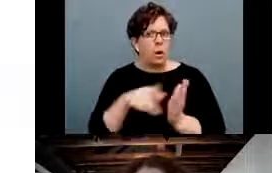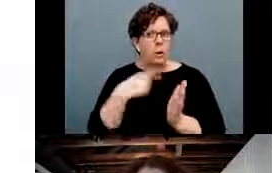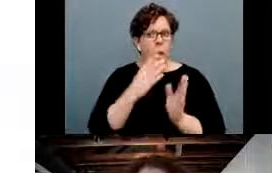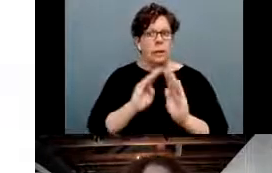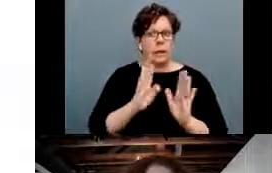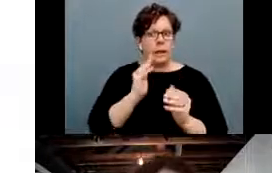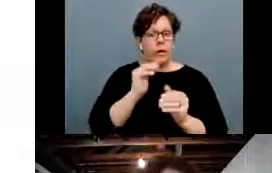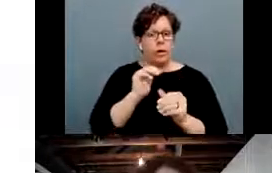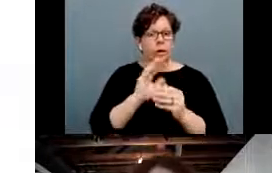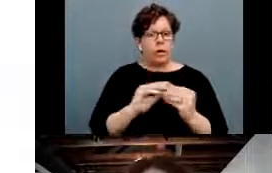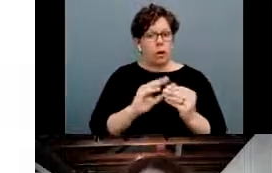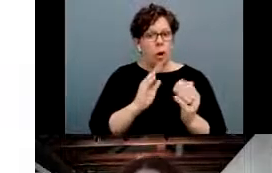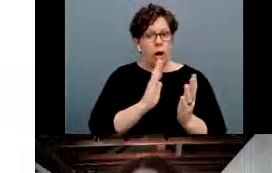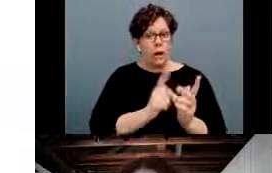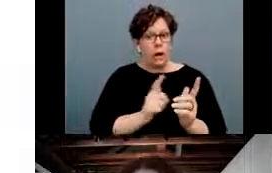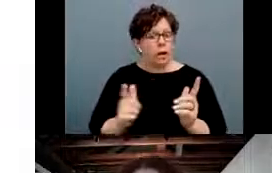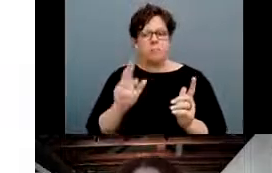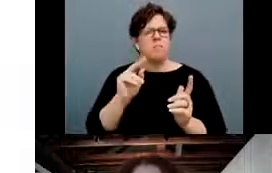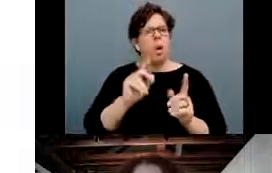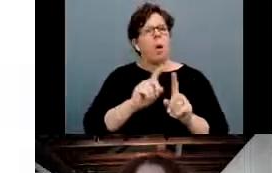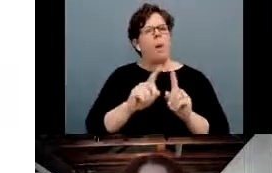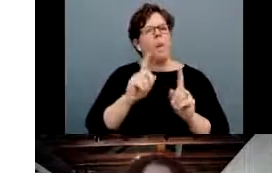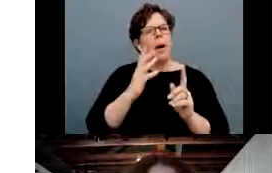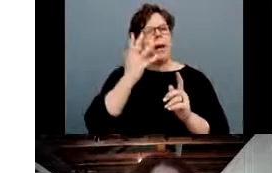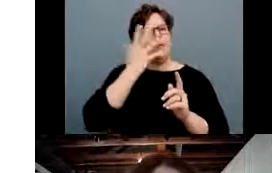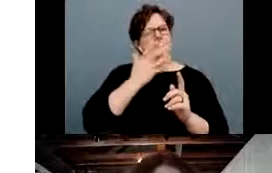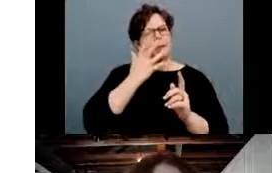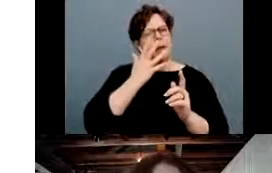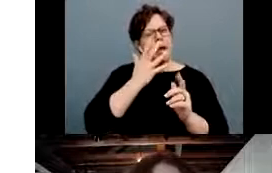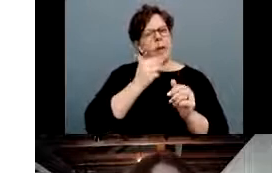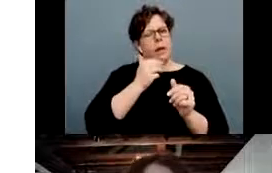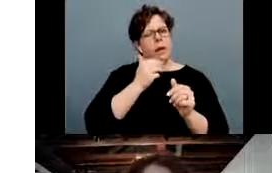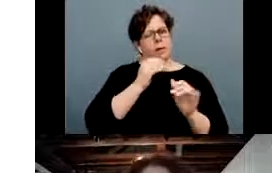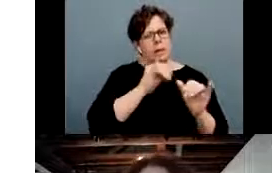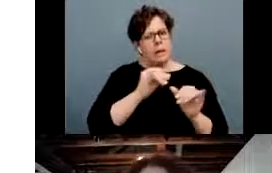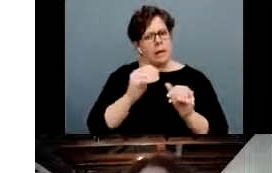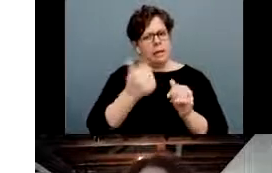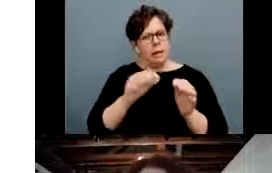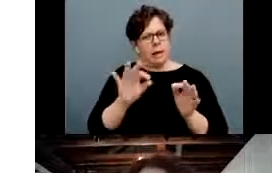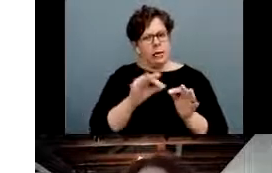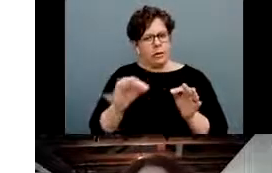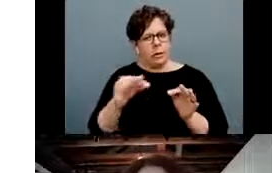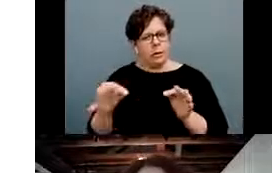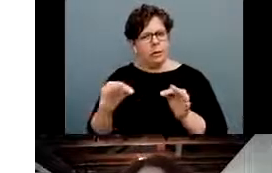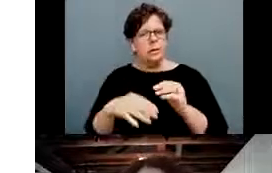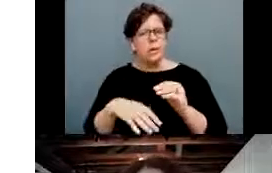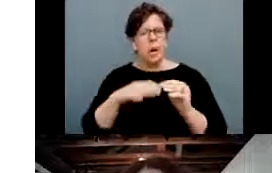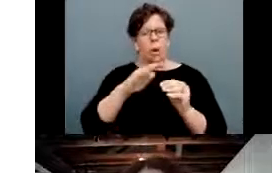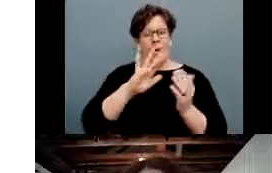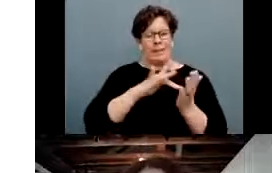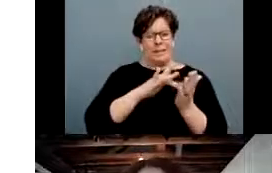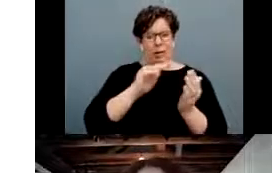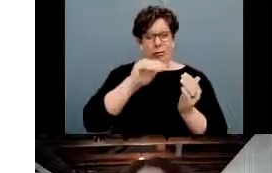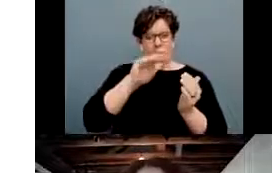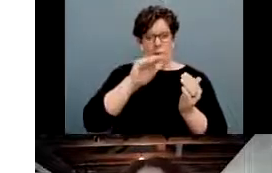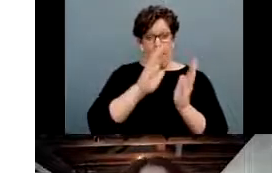an aesthetic continuation within each book. So for instance, the book that we see at the center top has kind